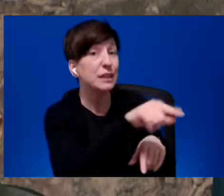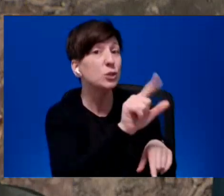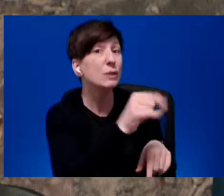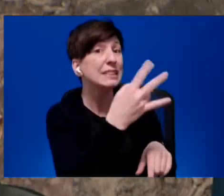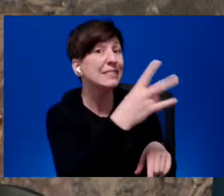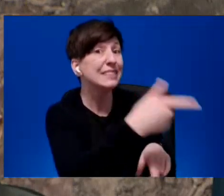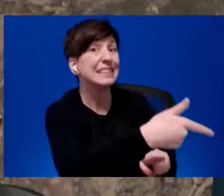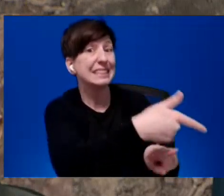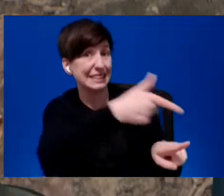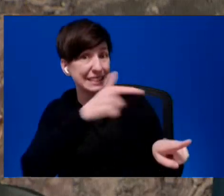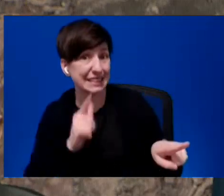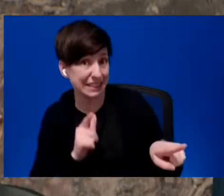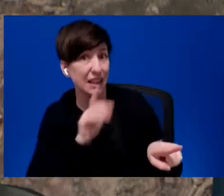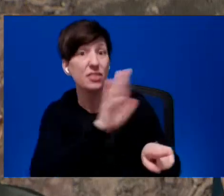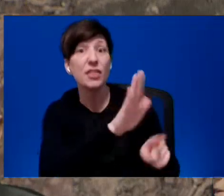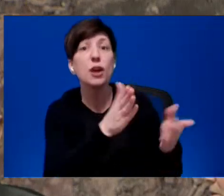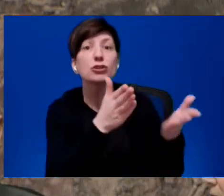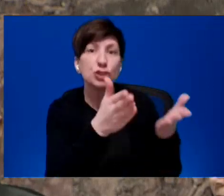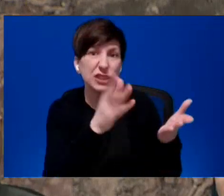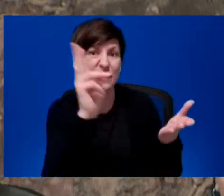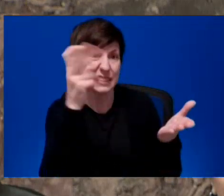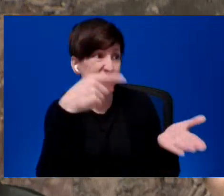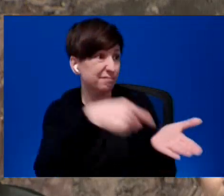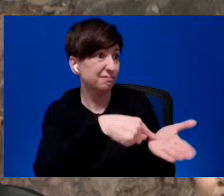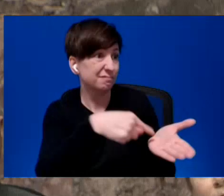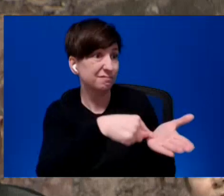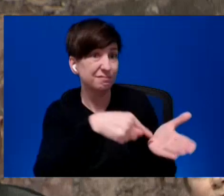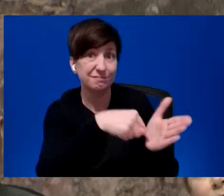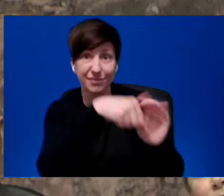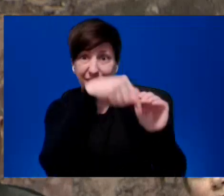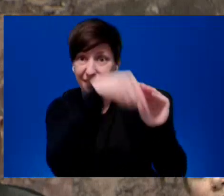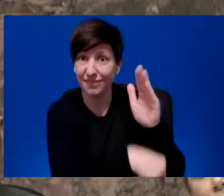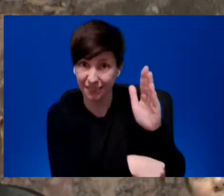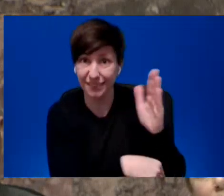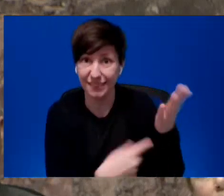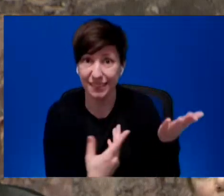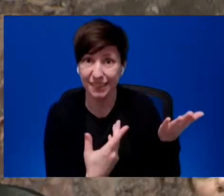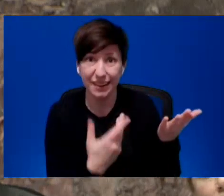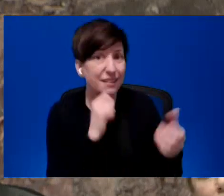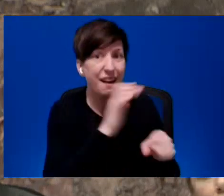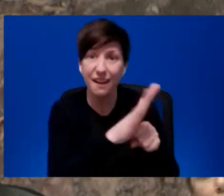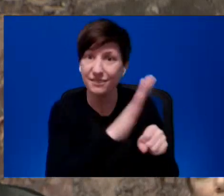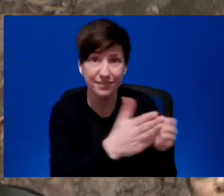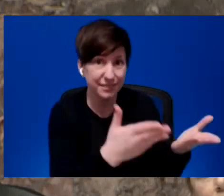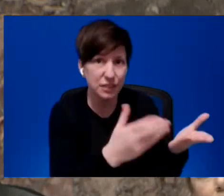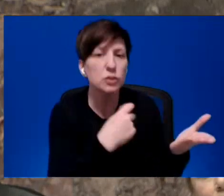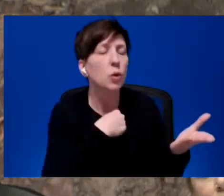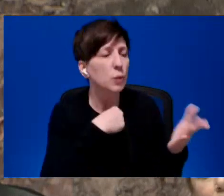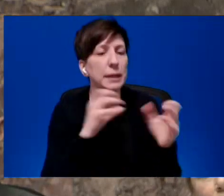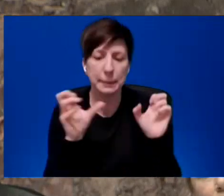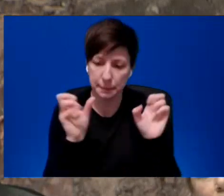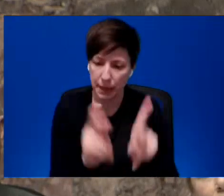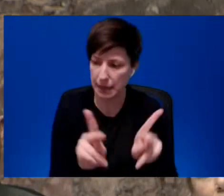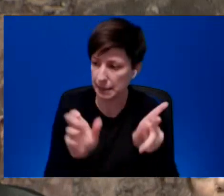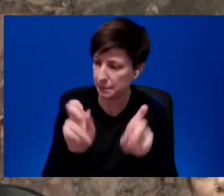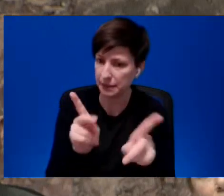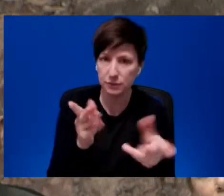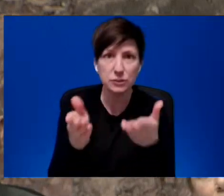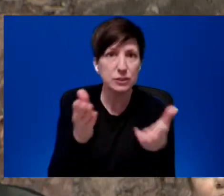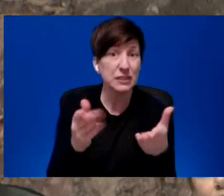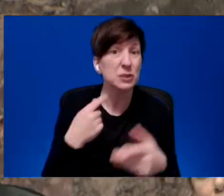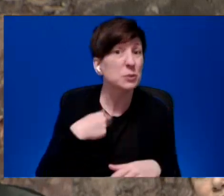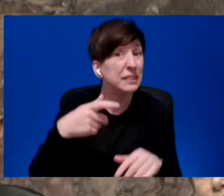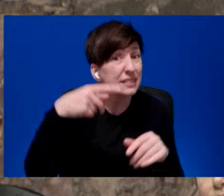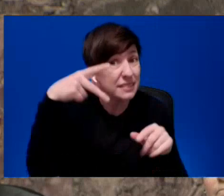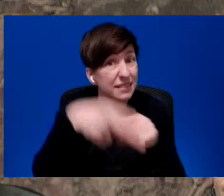a deficit of services. And we will continue to support people in this province by not cutting the services they desperately